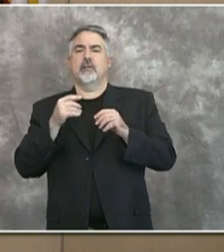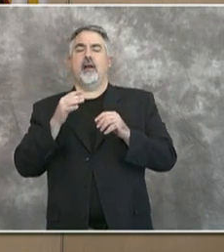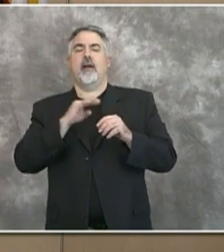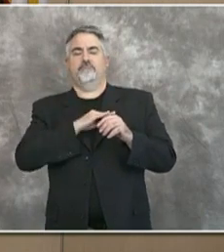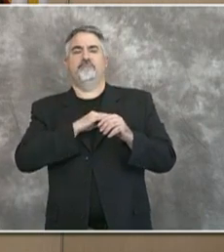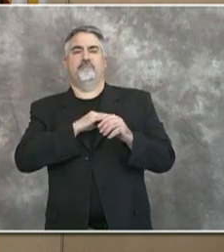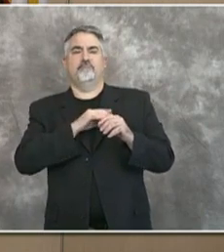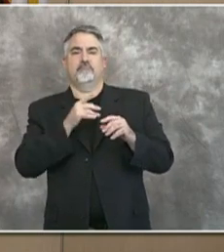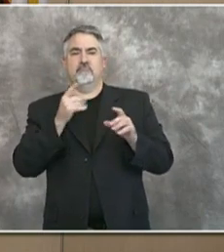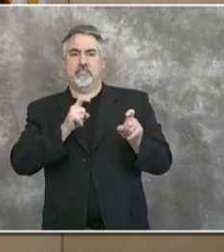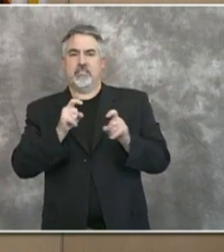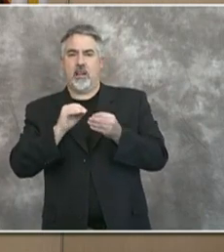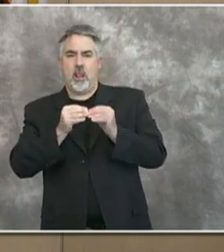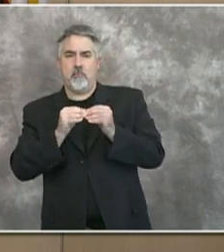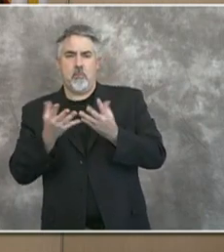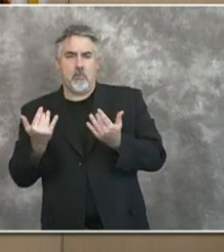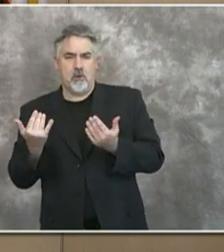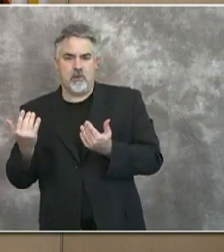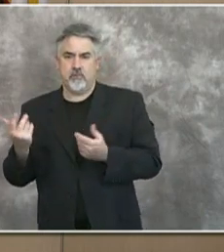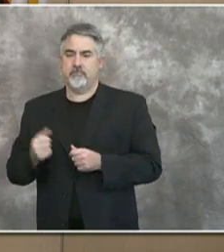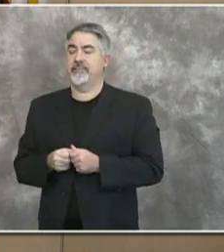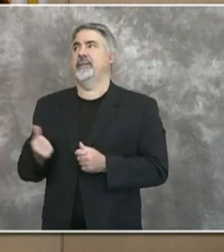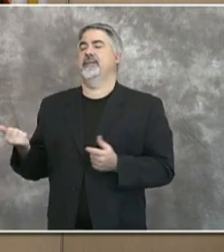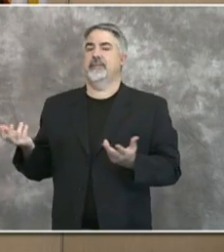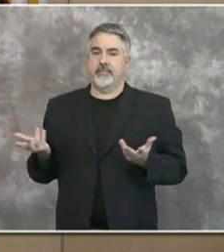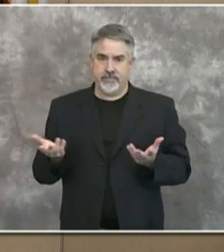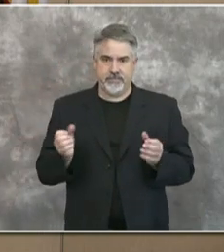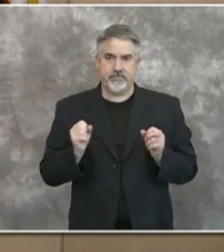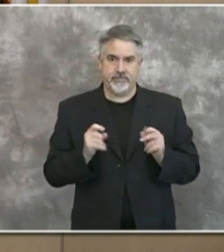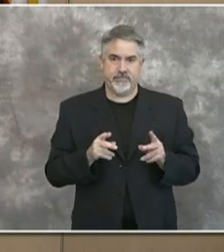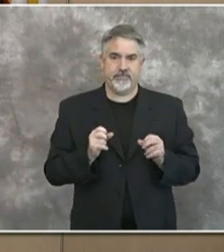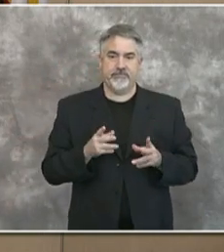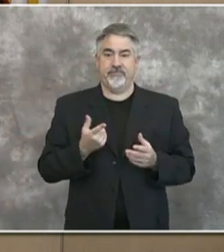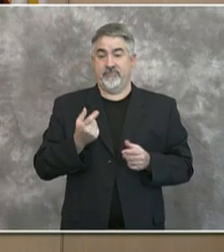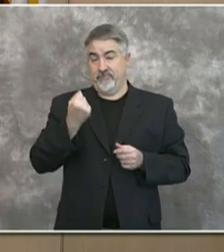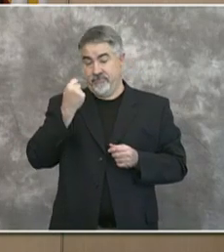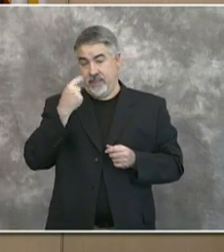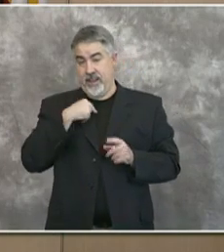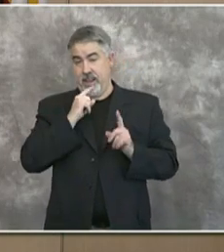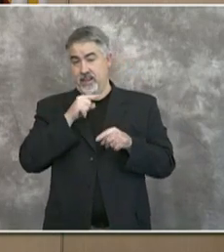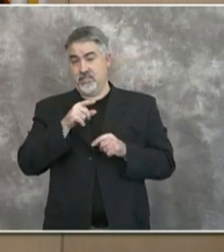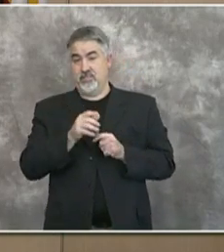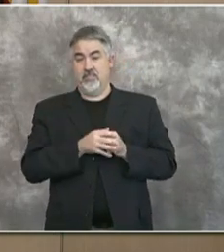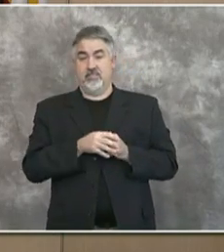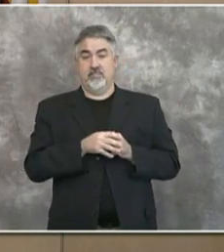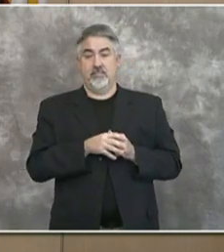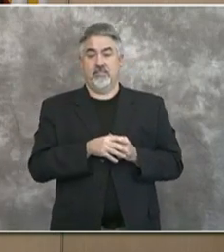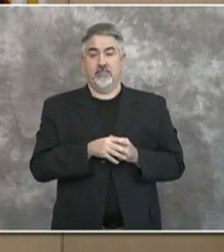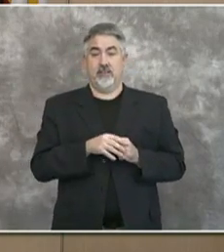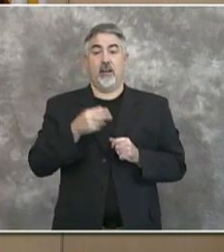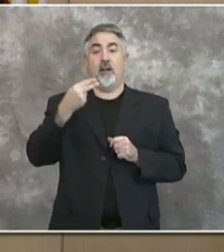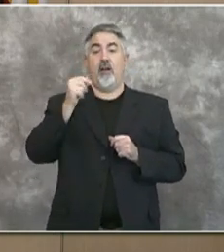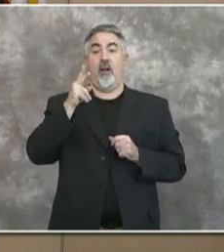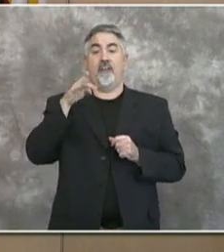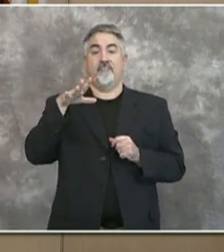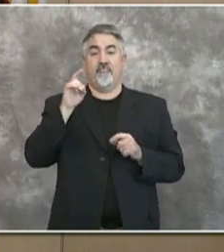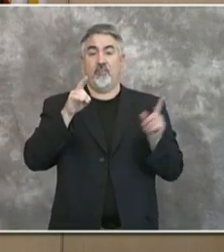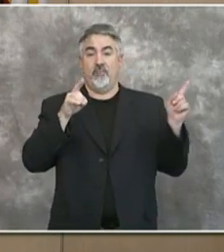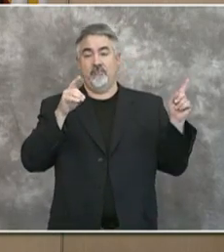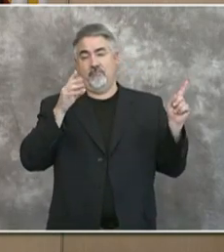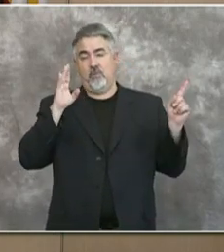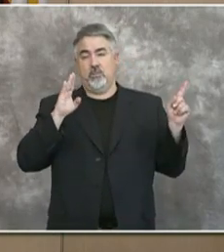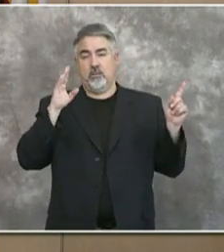been a recent article that's come out from Harvard University that states that jurisdictions need to